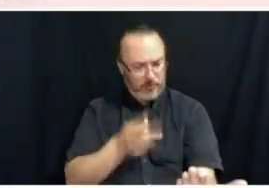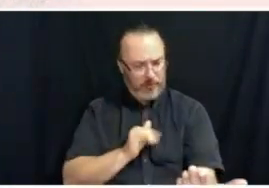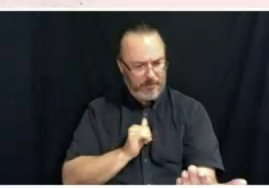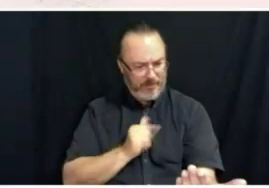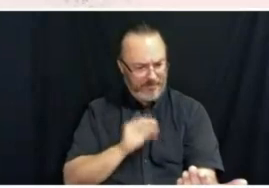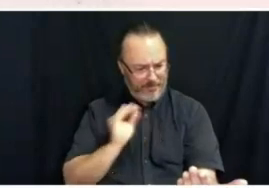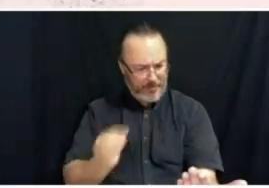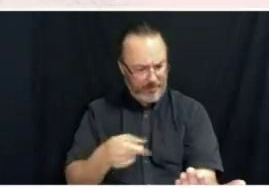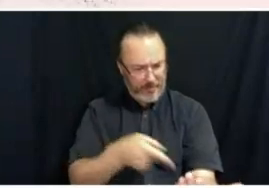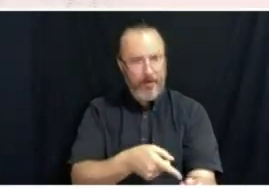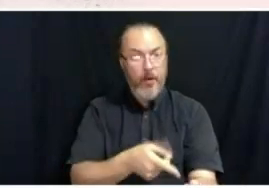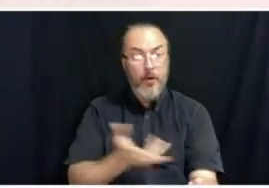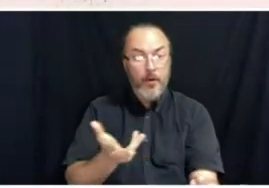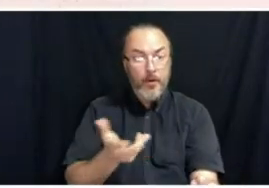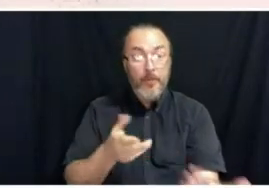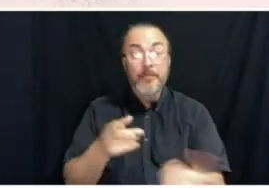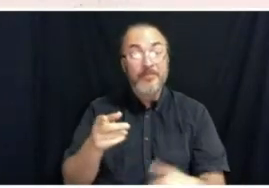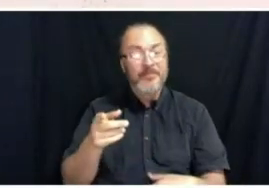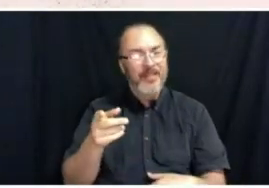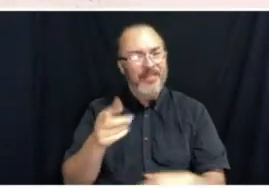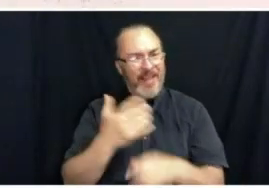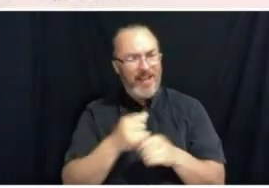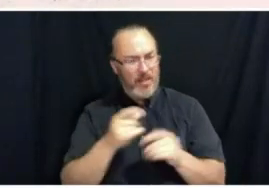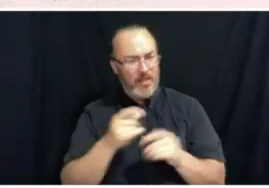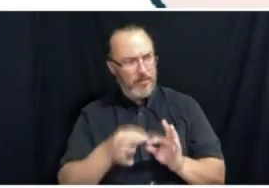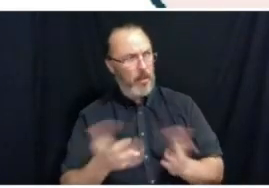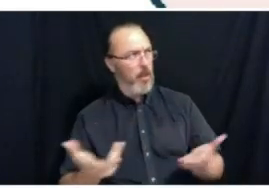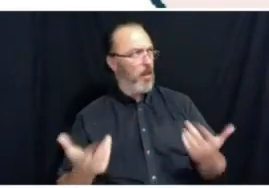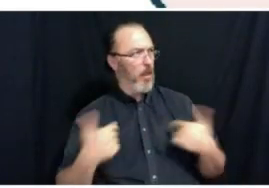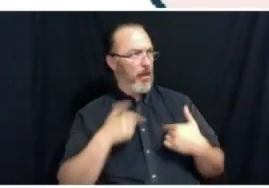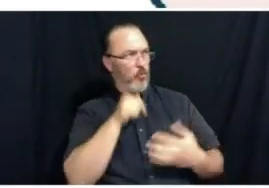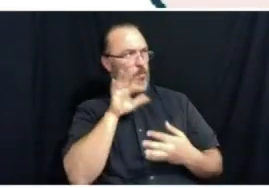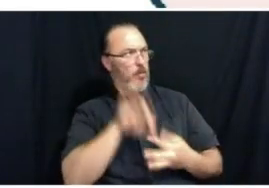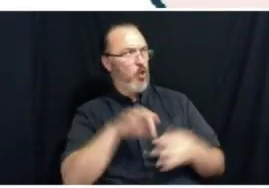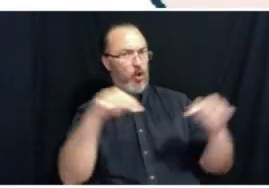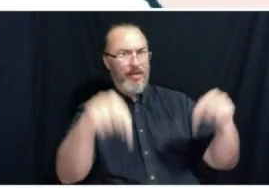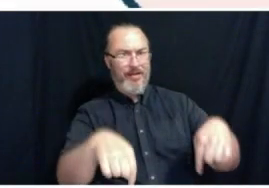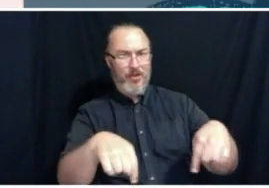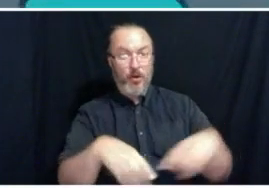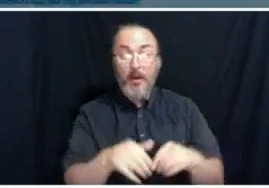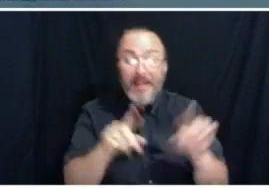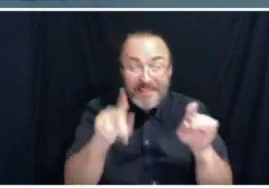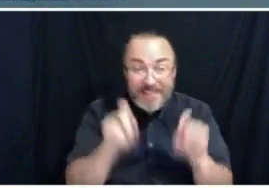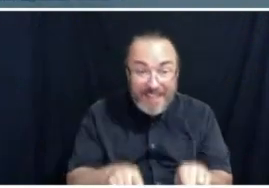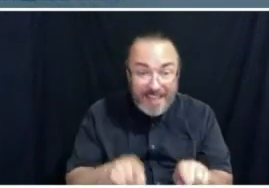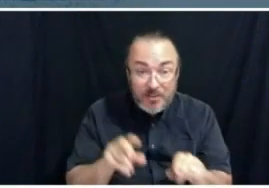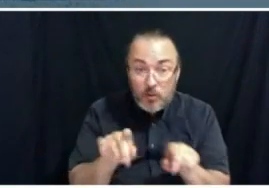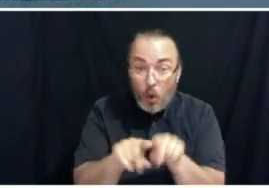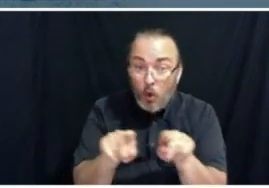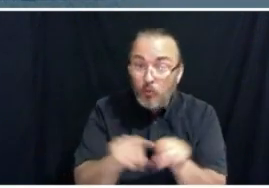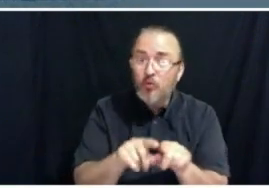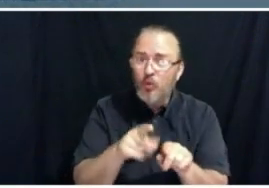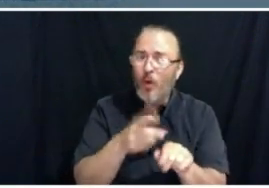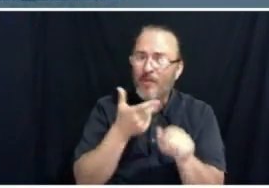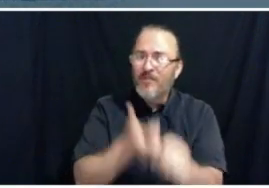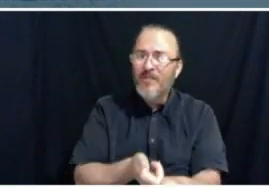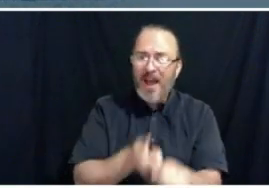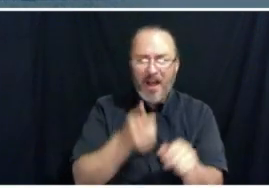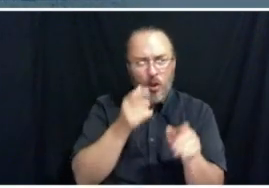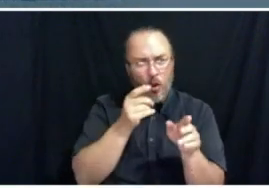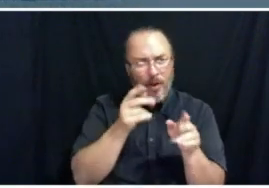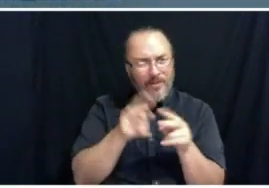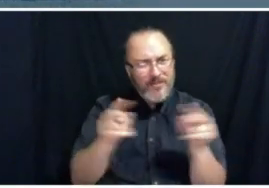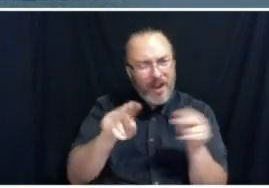all. They receive the message that they do not belong. Testing sometimes follows a narrow vision of education,